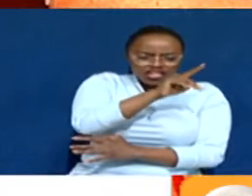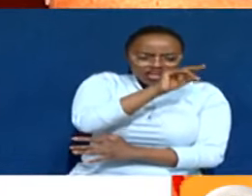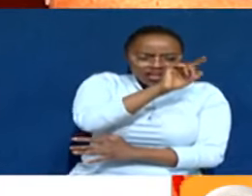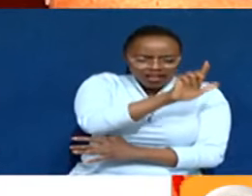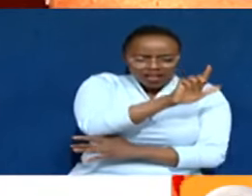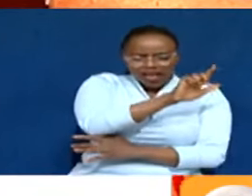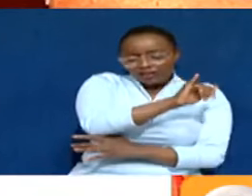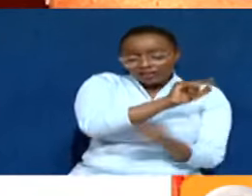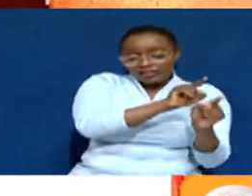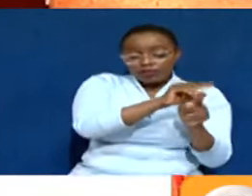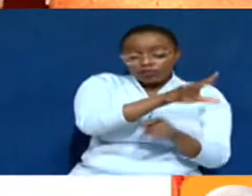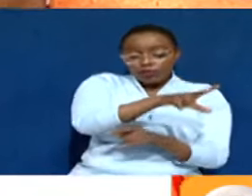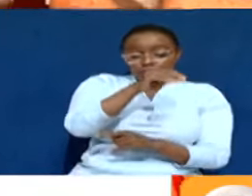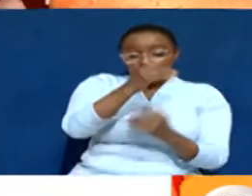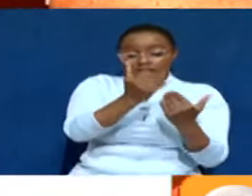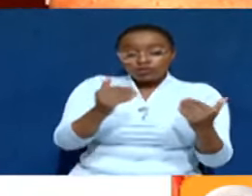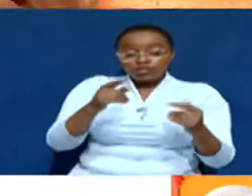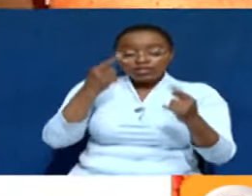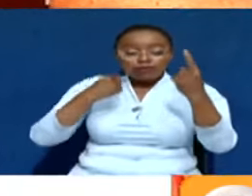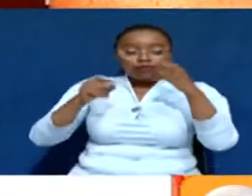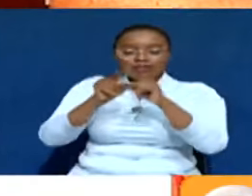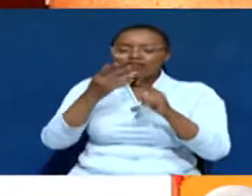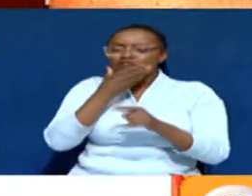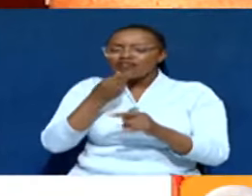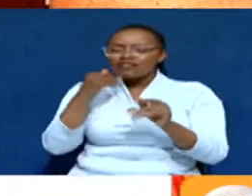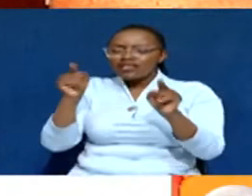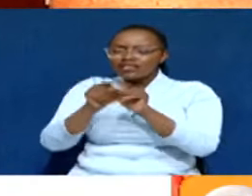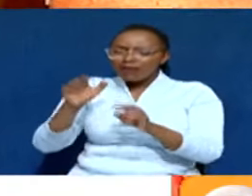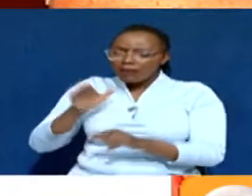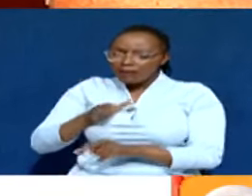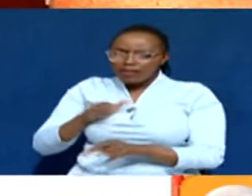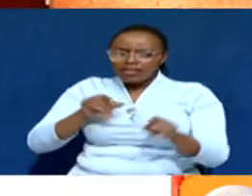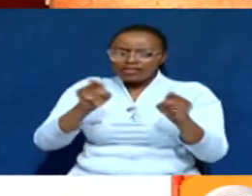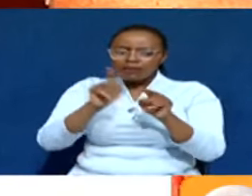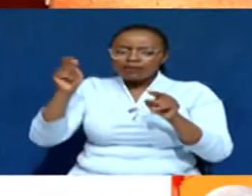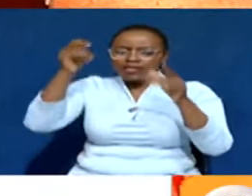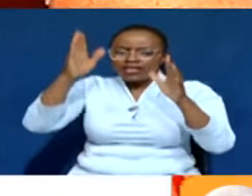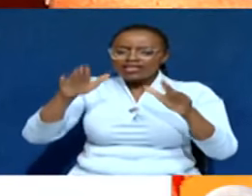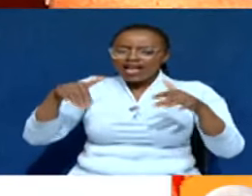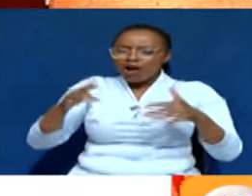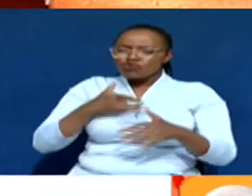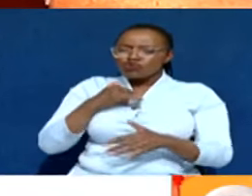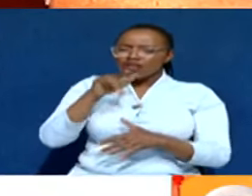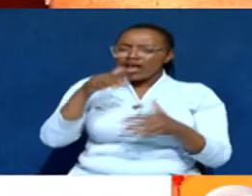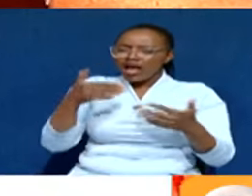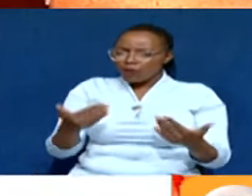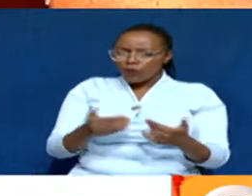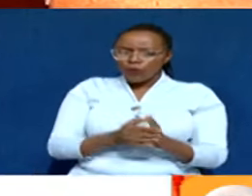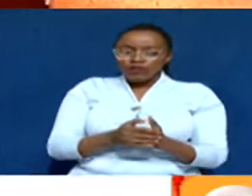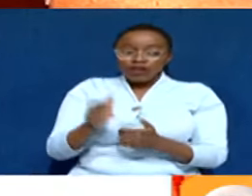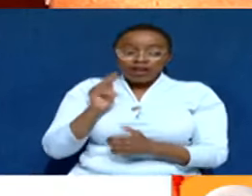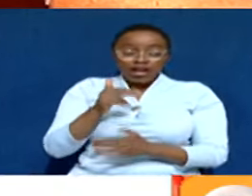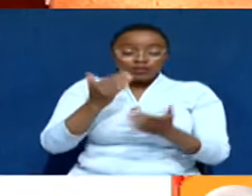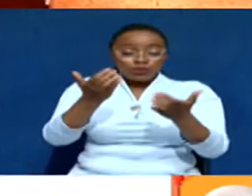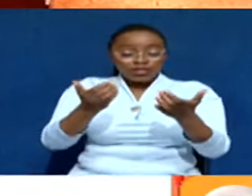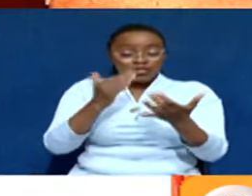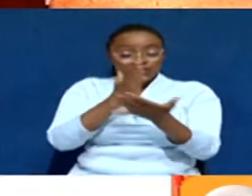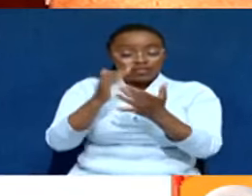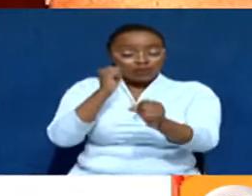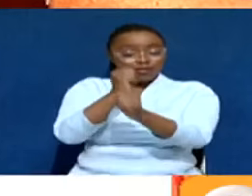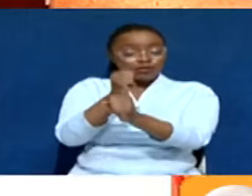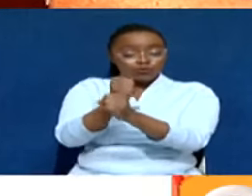kuchukua mwili za watoto wao wakilia? As a father, as a mother, as a Kenyans, how do we feel? We need something to